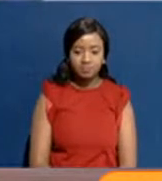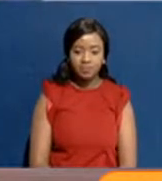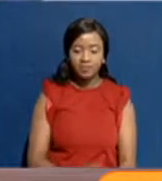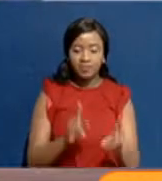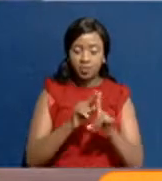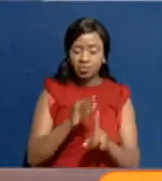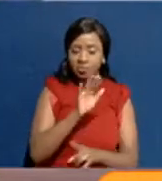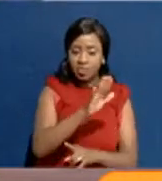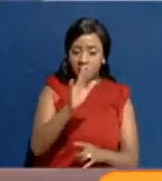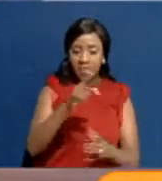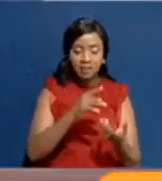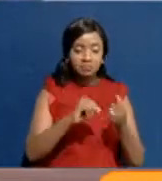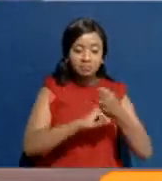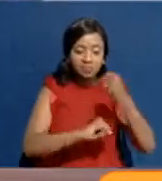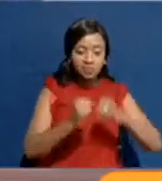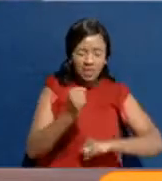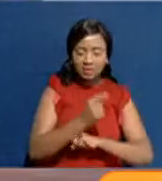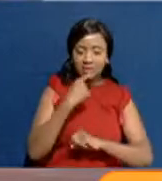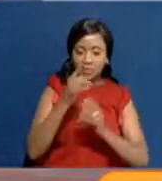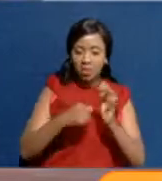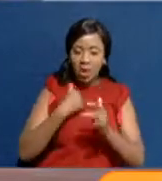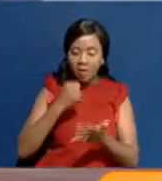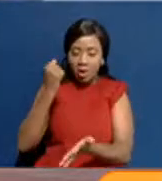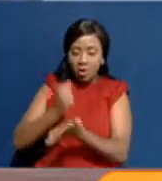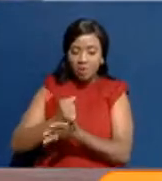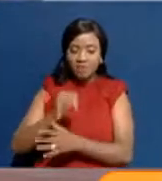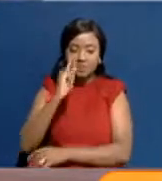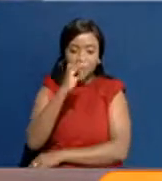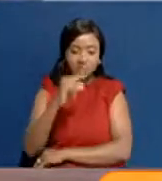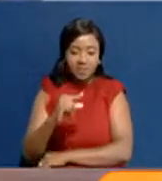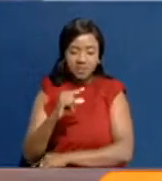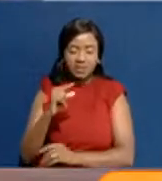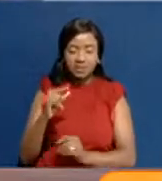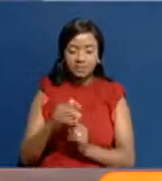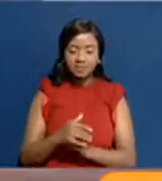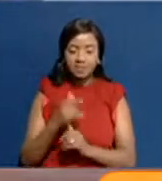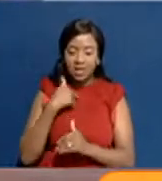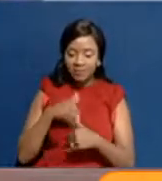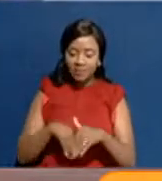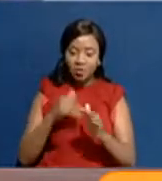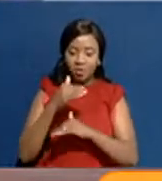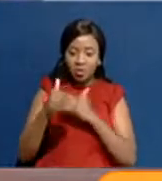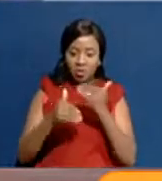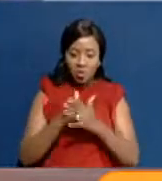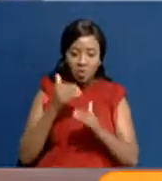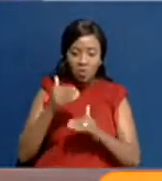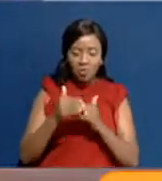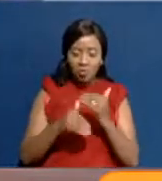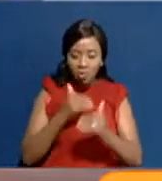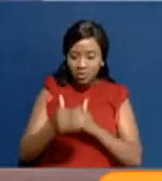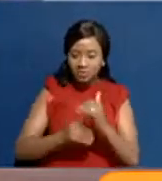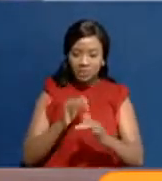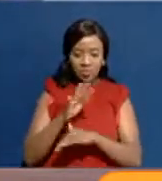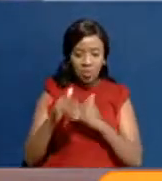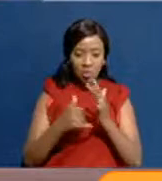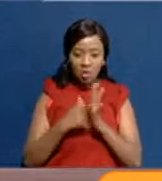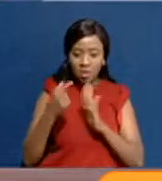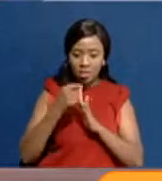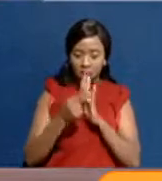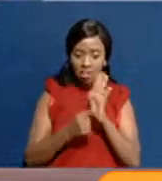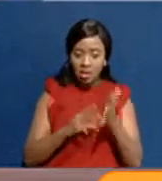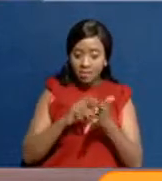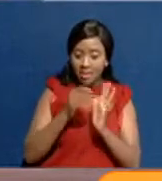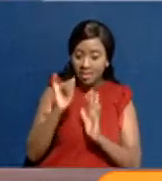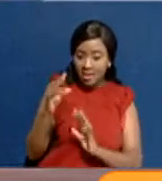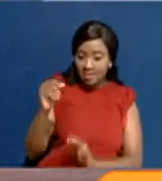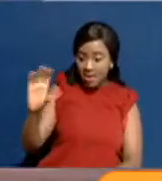Office of the Inspector General, which goes through all of the processes that we have laid out. So all of these monies, by the way, are